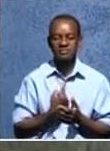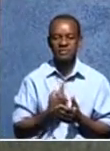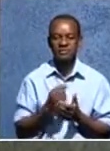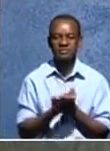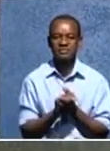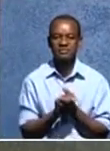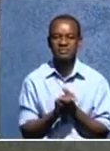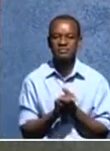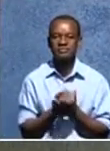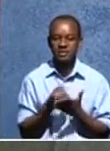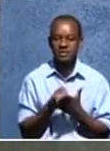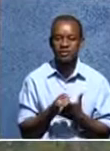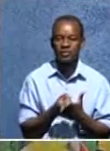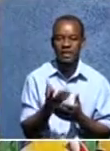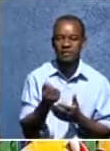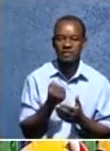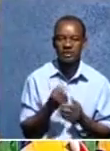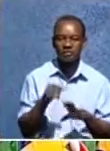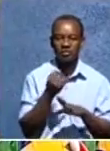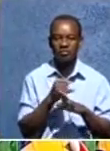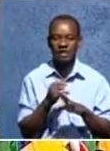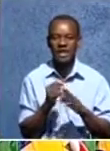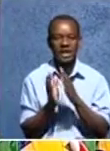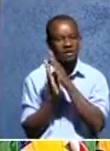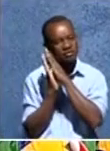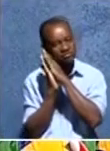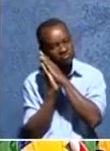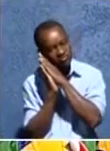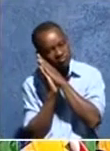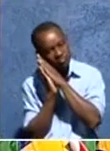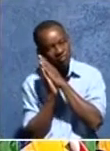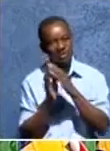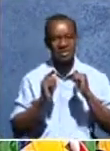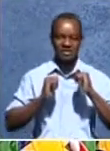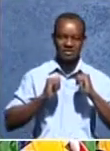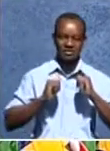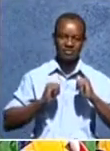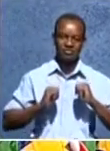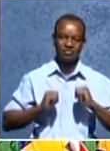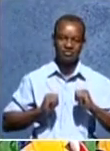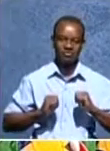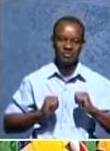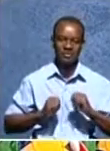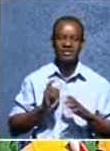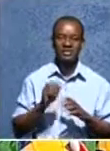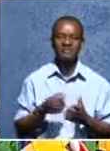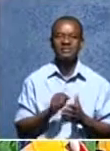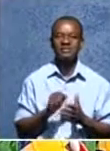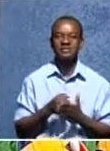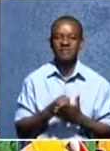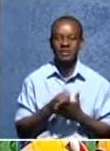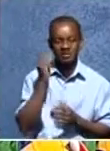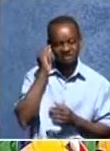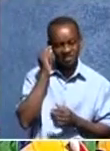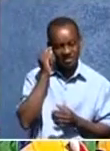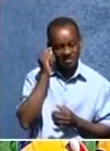and ways of travel, that really there's something for the shoestring budgeter, there's something for the five-star gourmet who